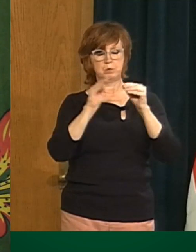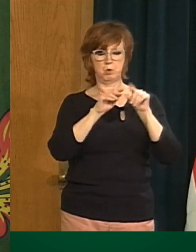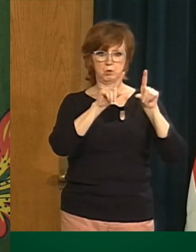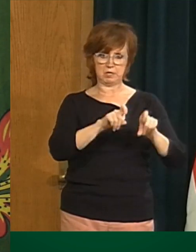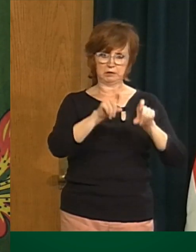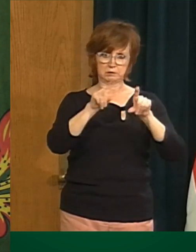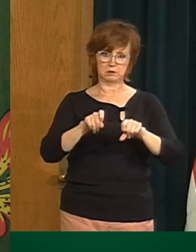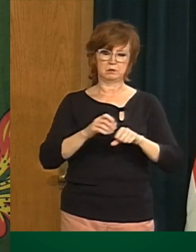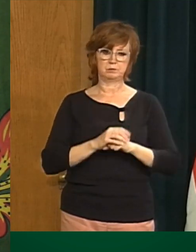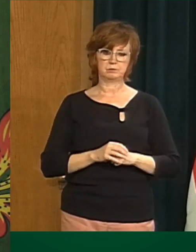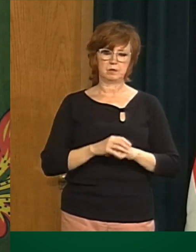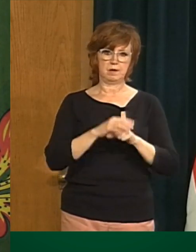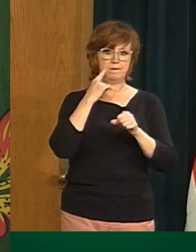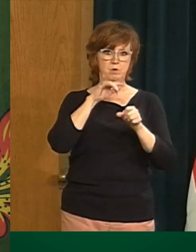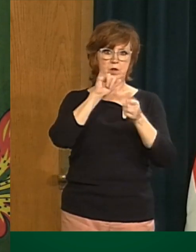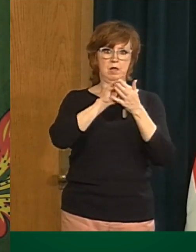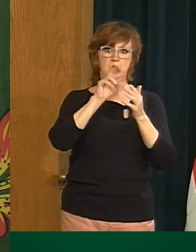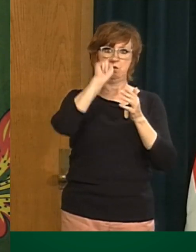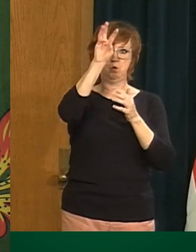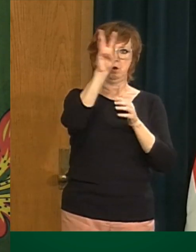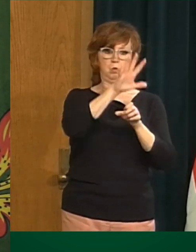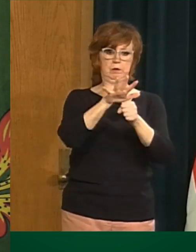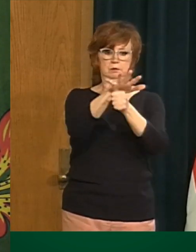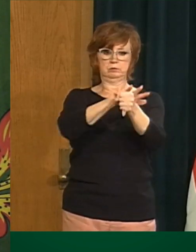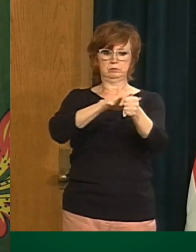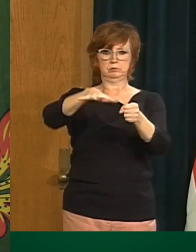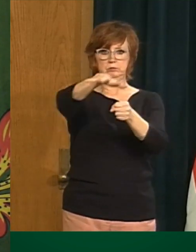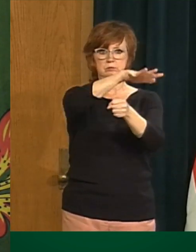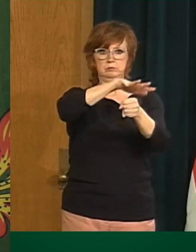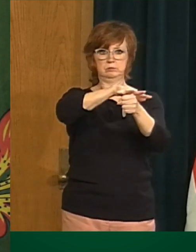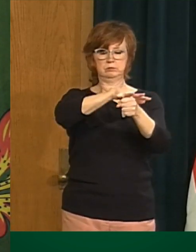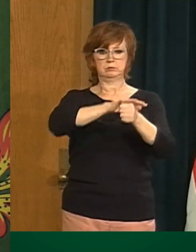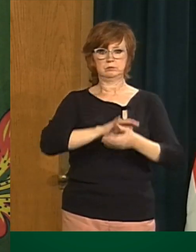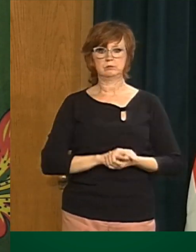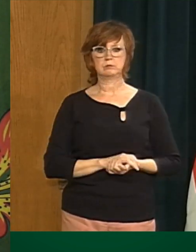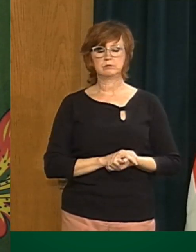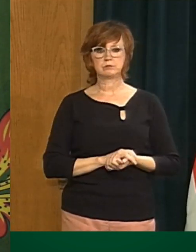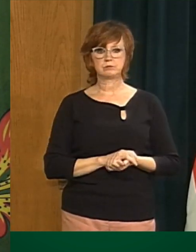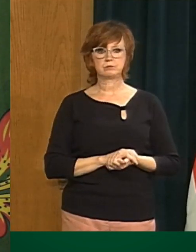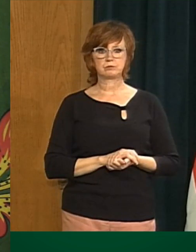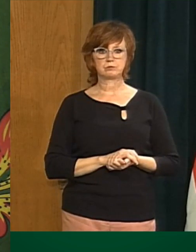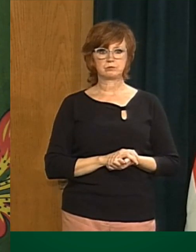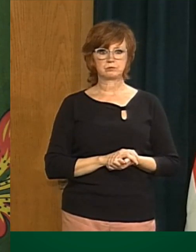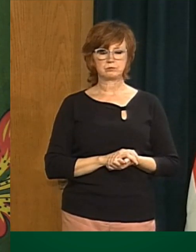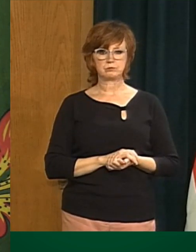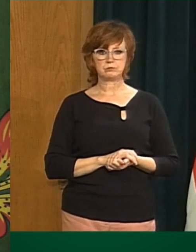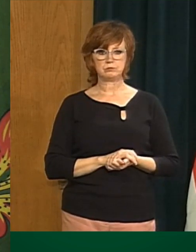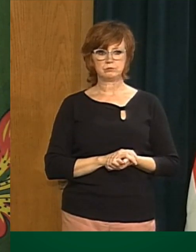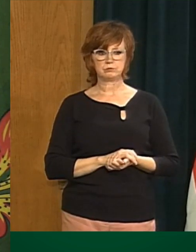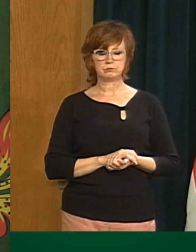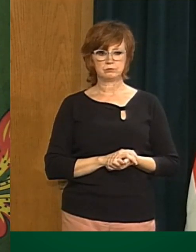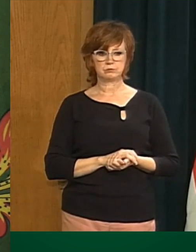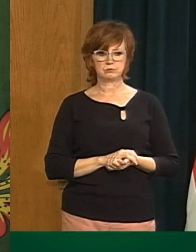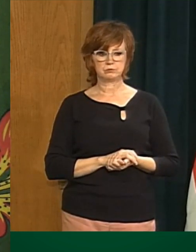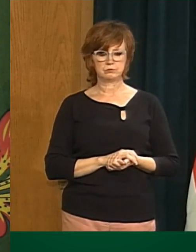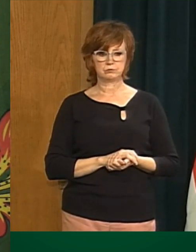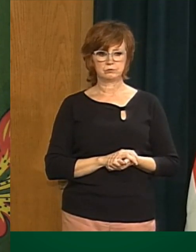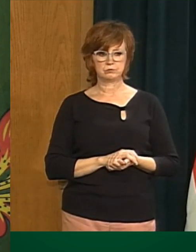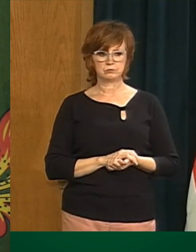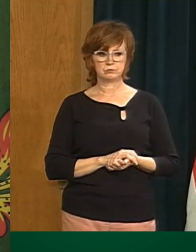the testing of contacts, people that have come in contact with someone that has been tested positive for